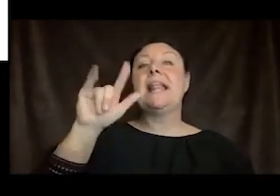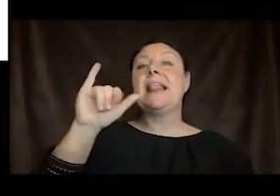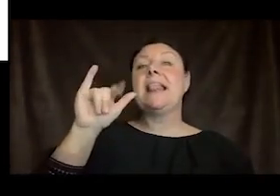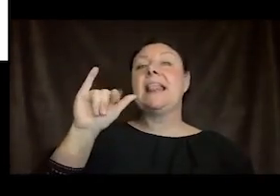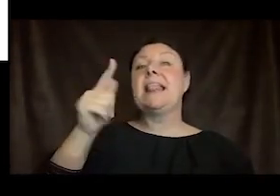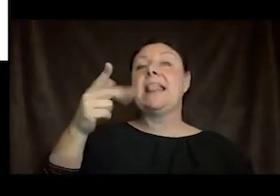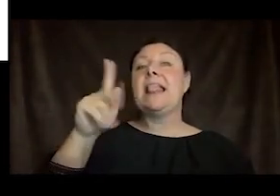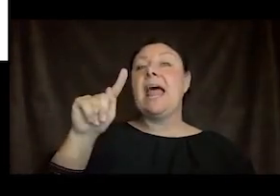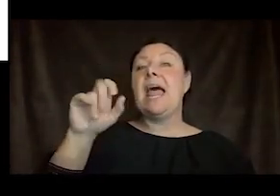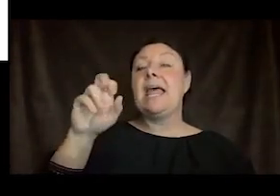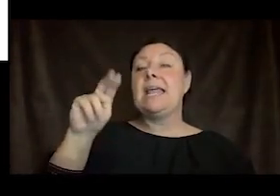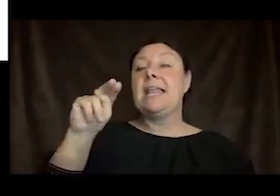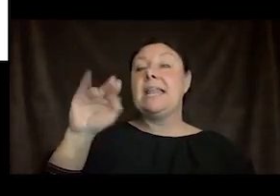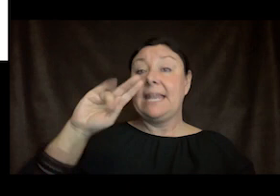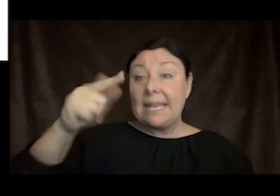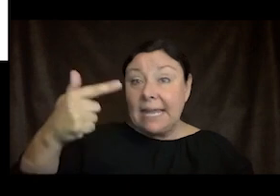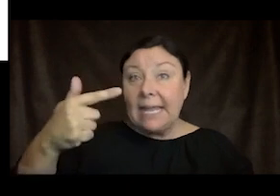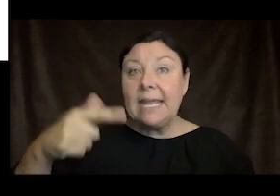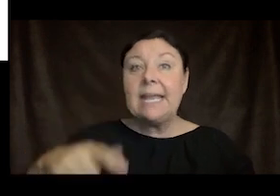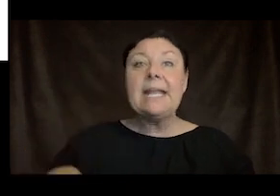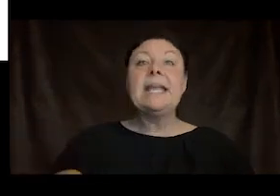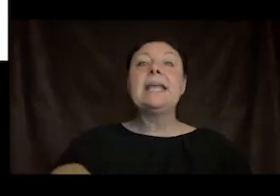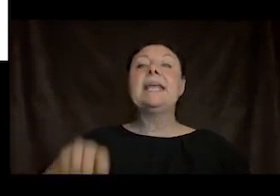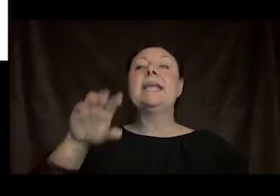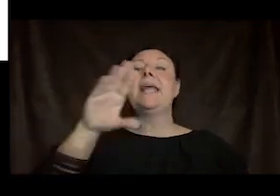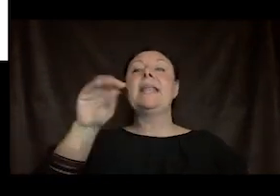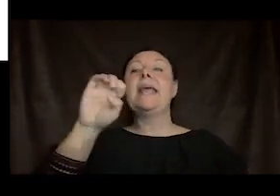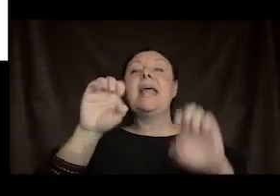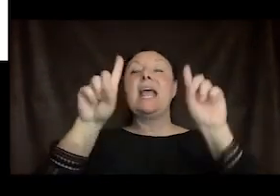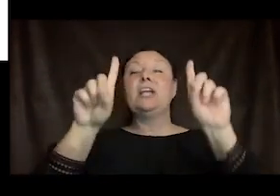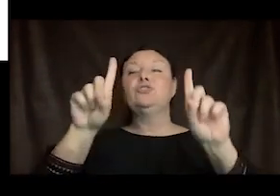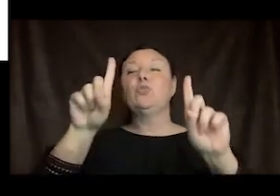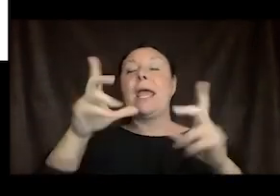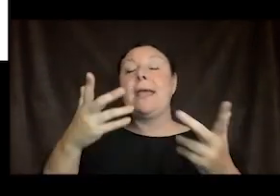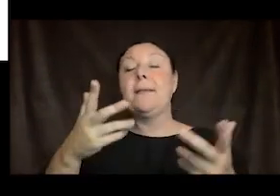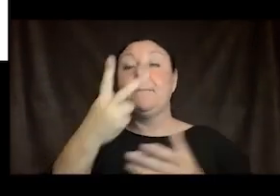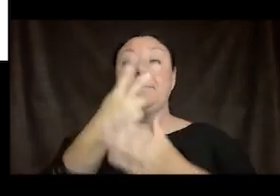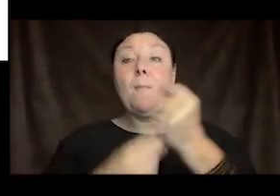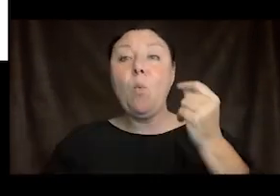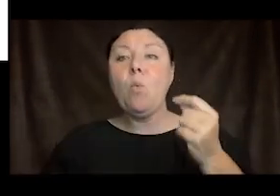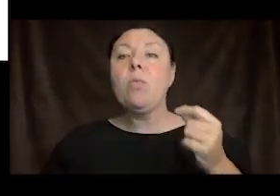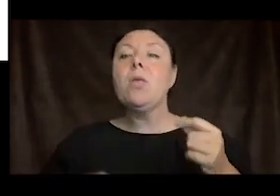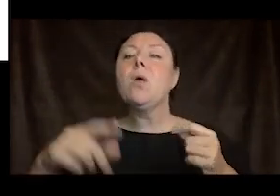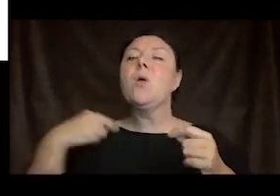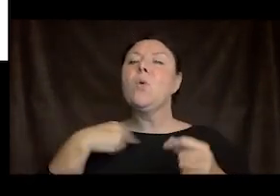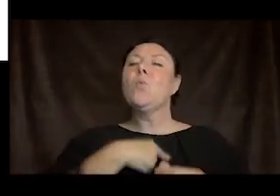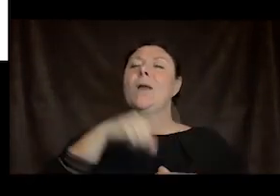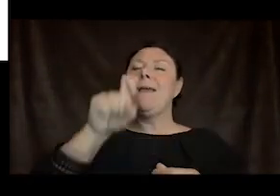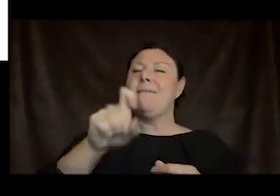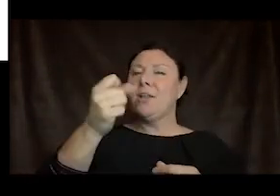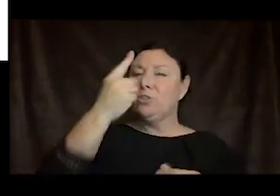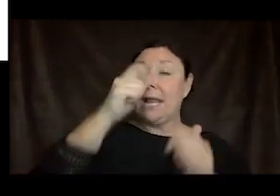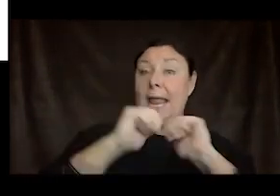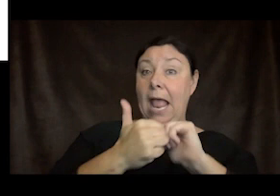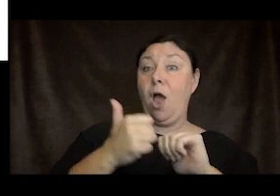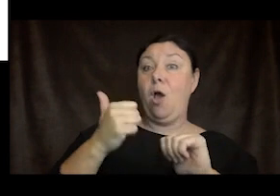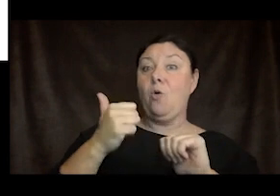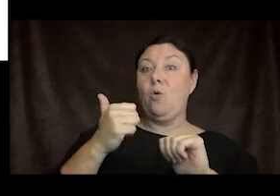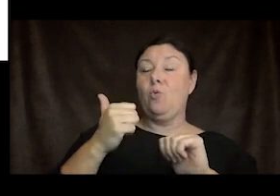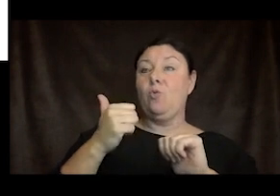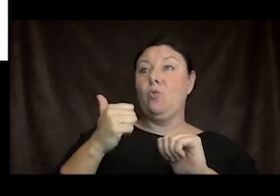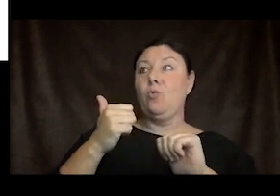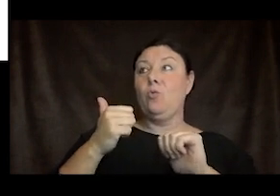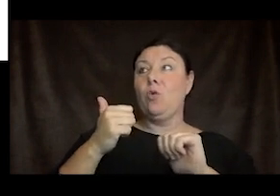that we have a way to have norms like mindfulness techniques to reduce stress and when tensions